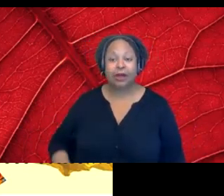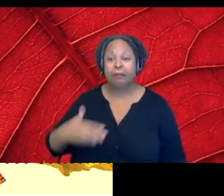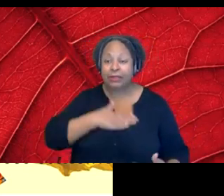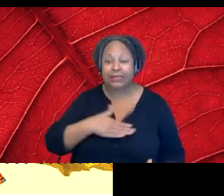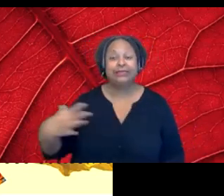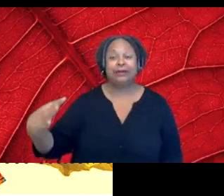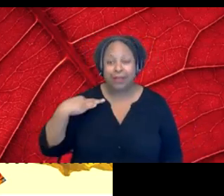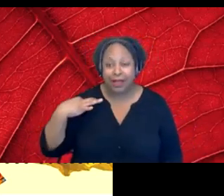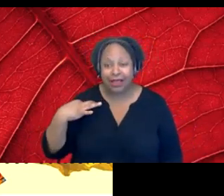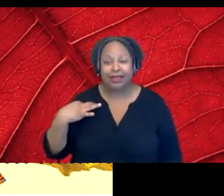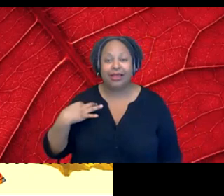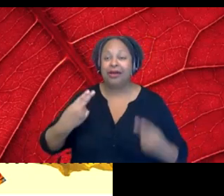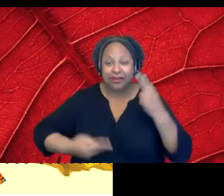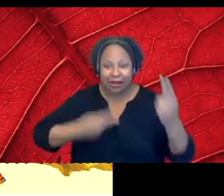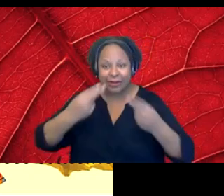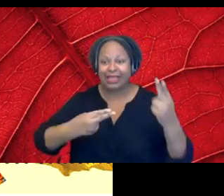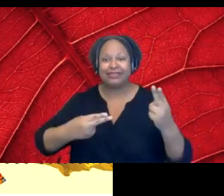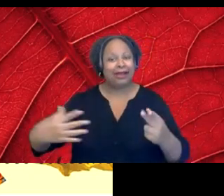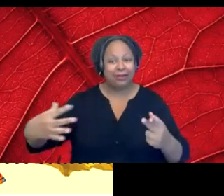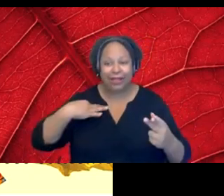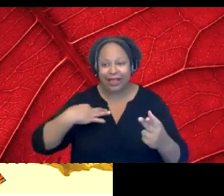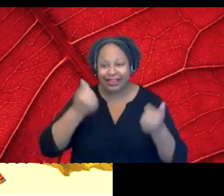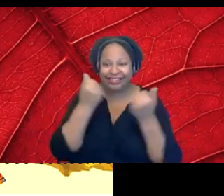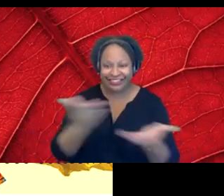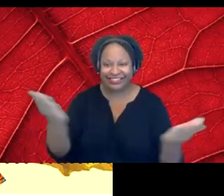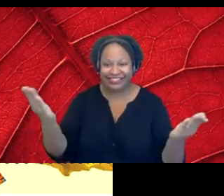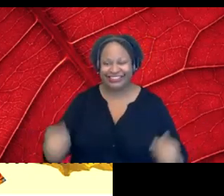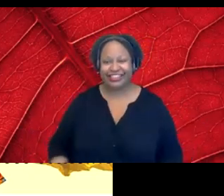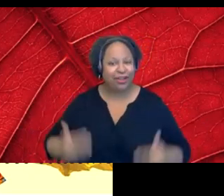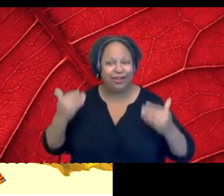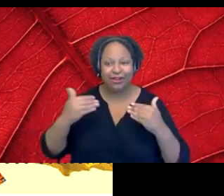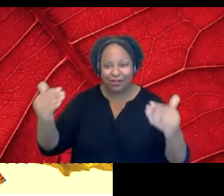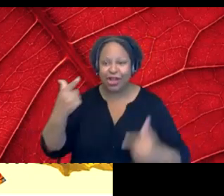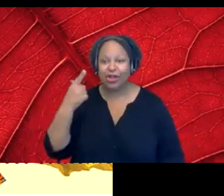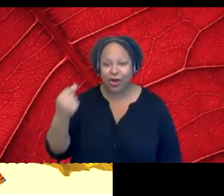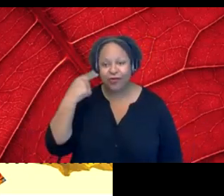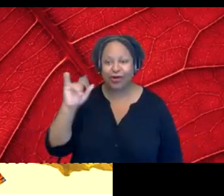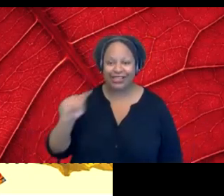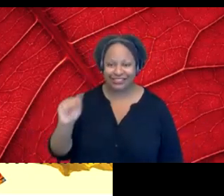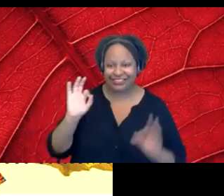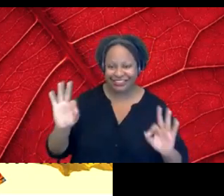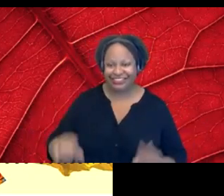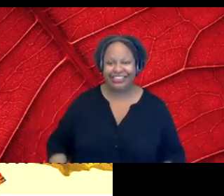apply, nominate. Go for it. Thank you so much.